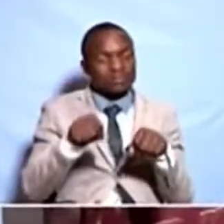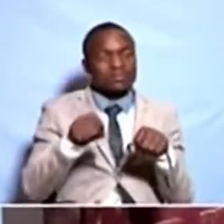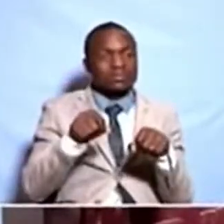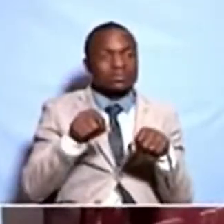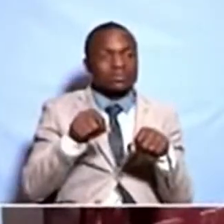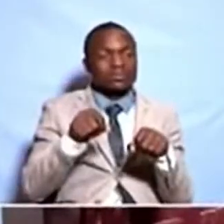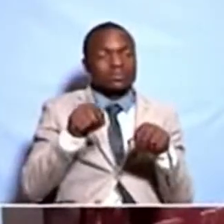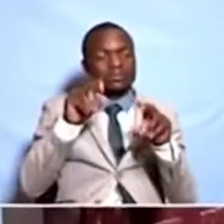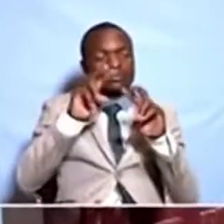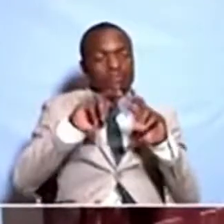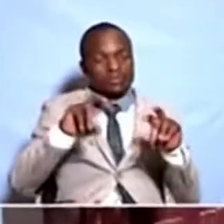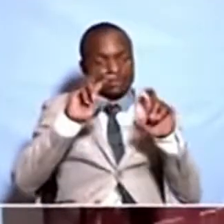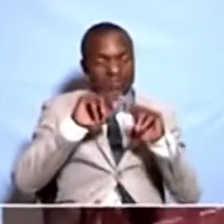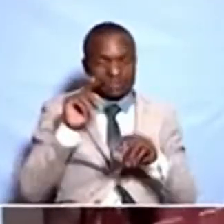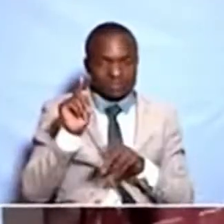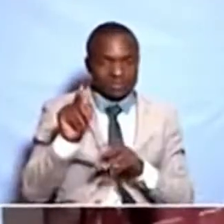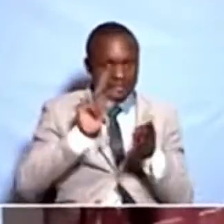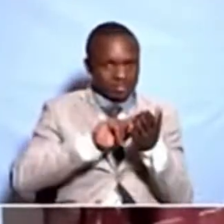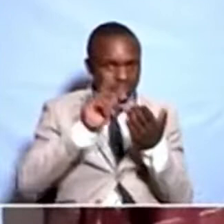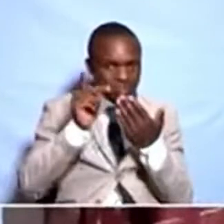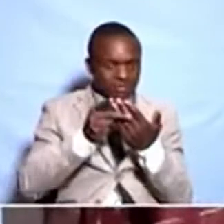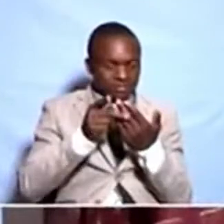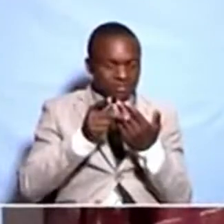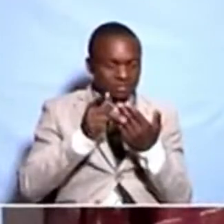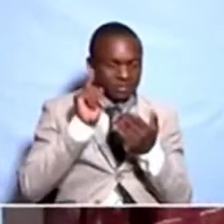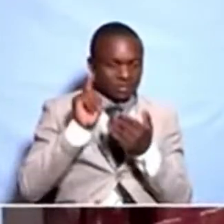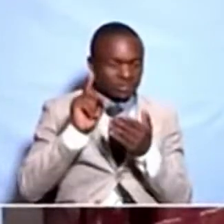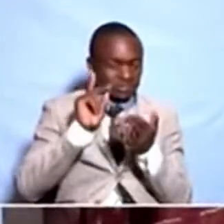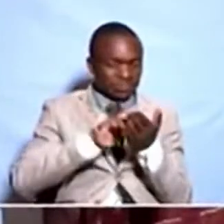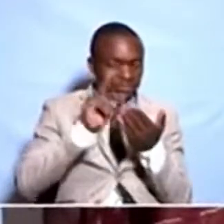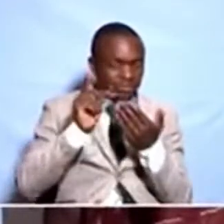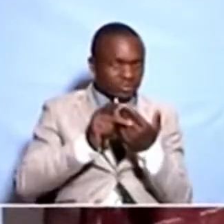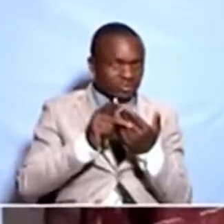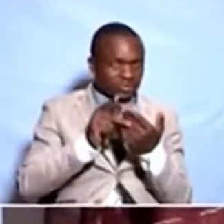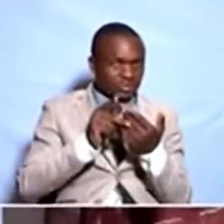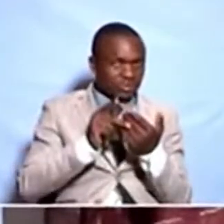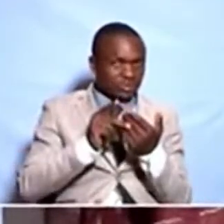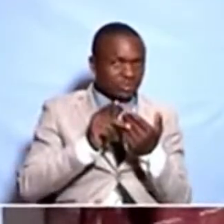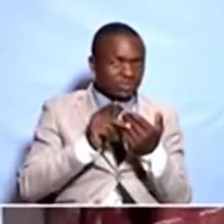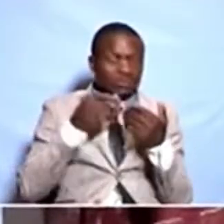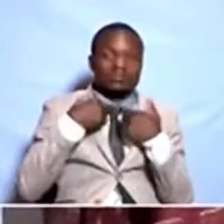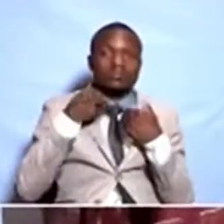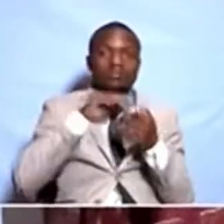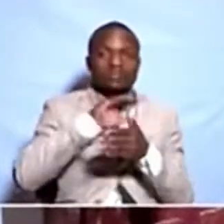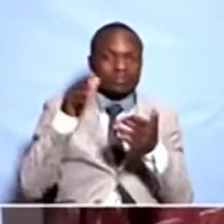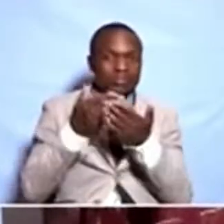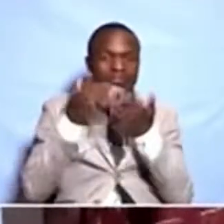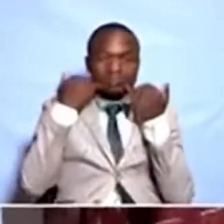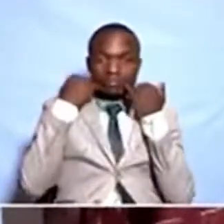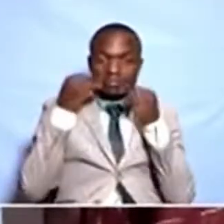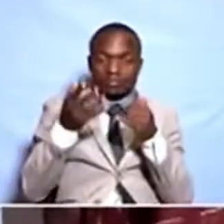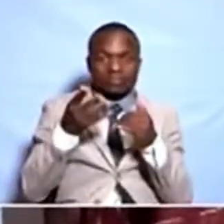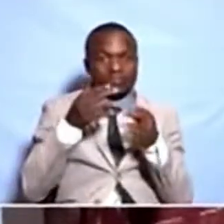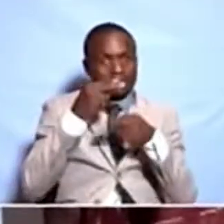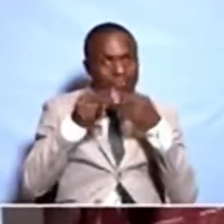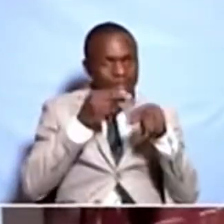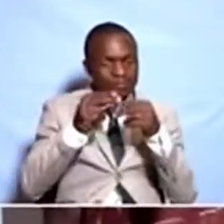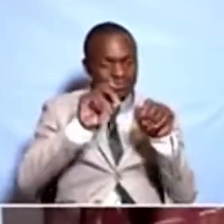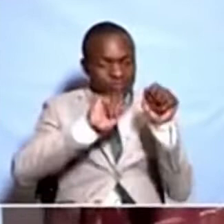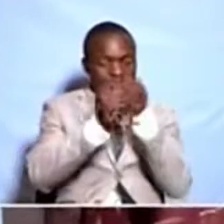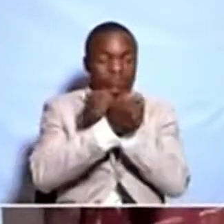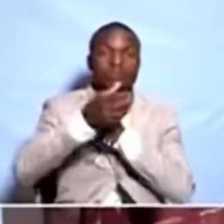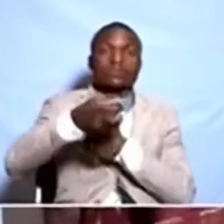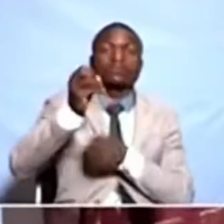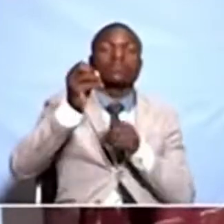examine that vehicle. And upon examination, and they have ascertained all the details that are there, then the change of ownership